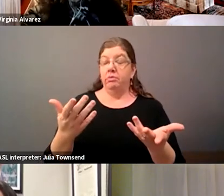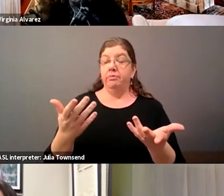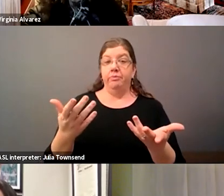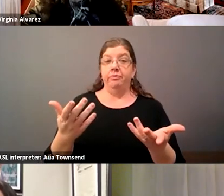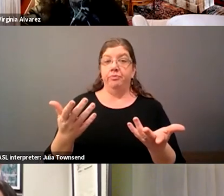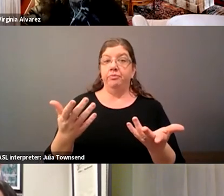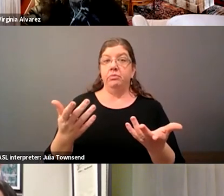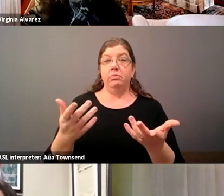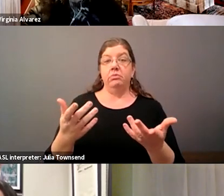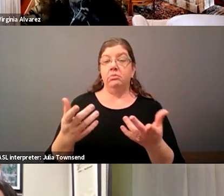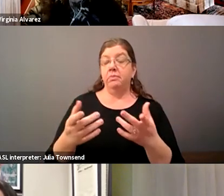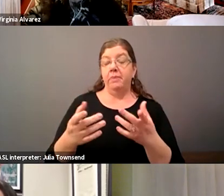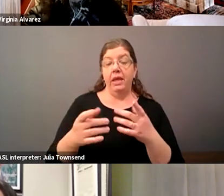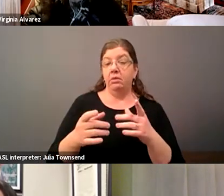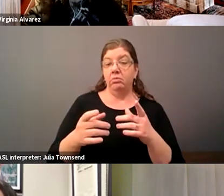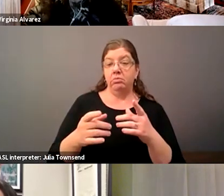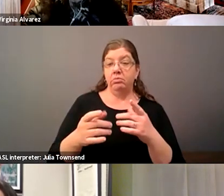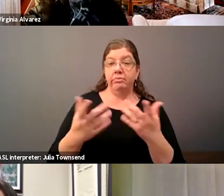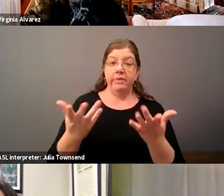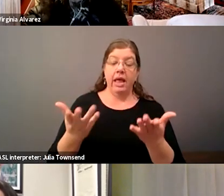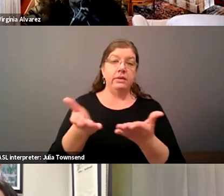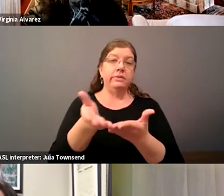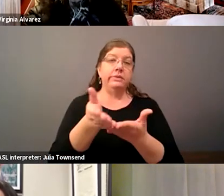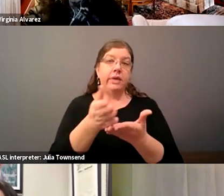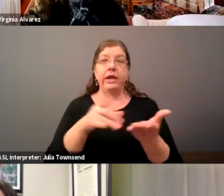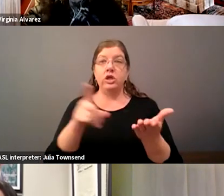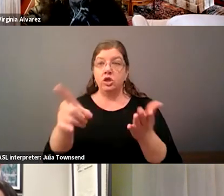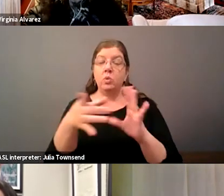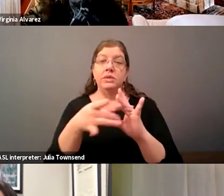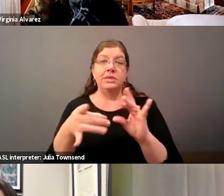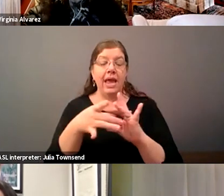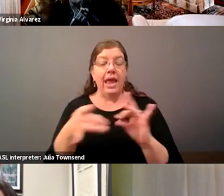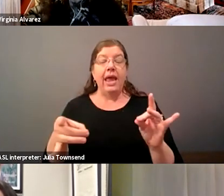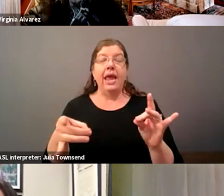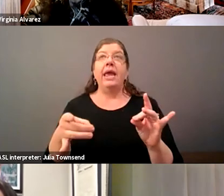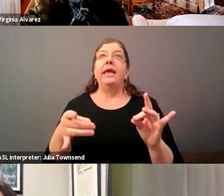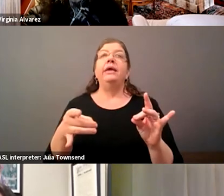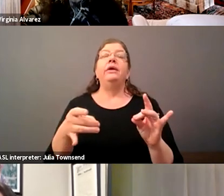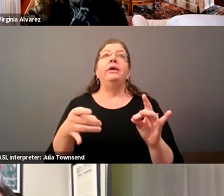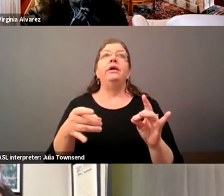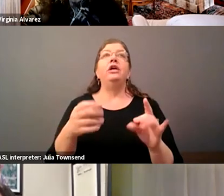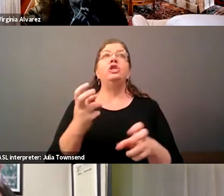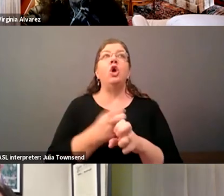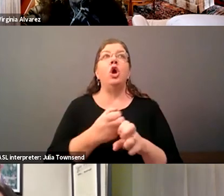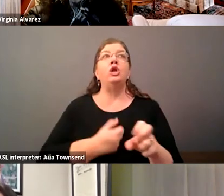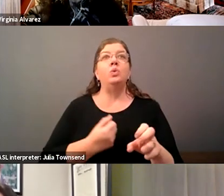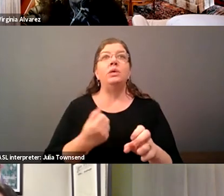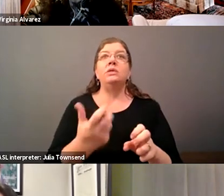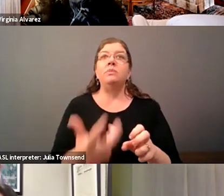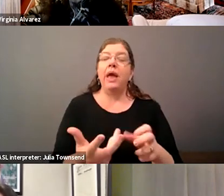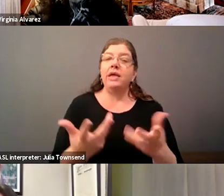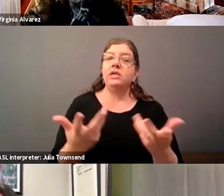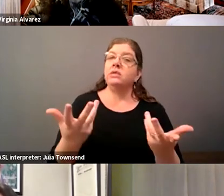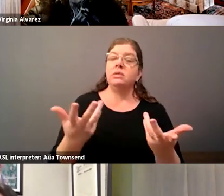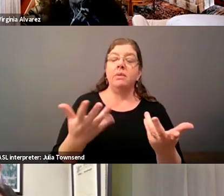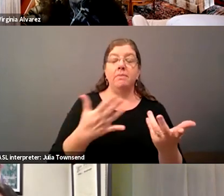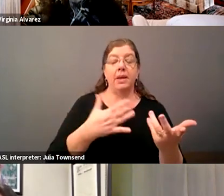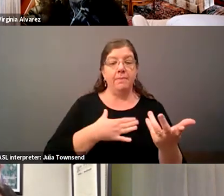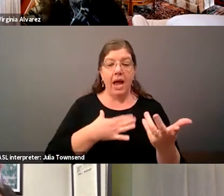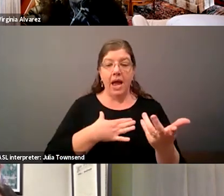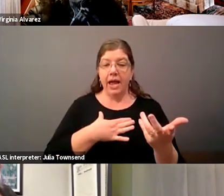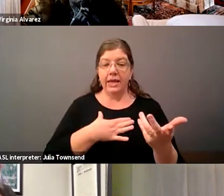also like as as some as you were saying it's just sorry it's even hard to express it just you know my